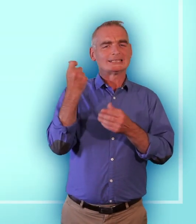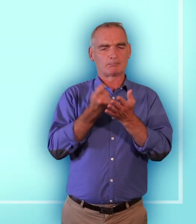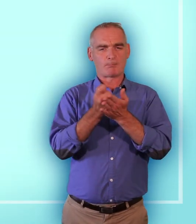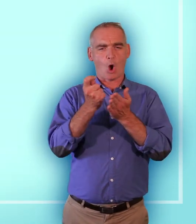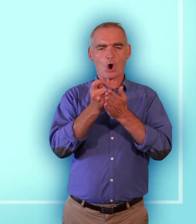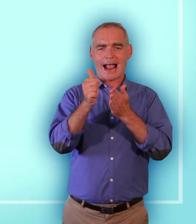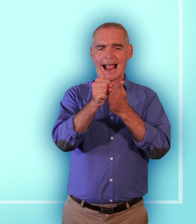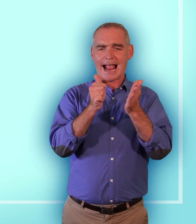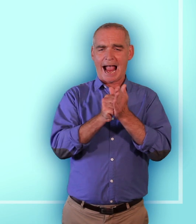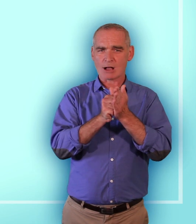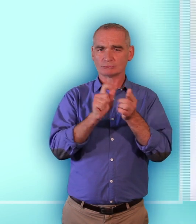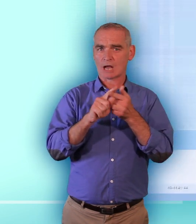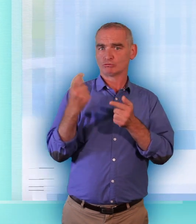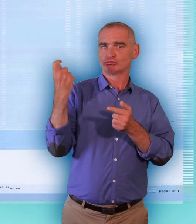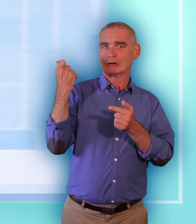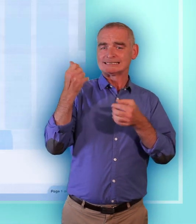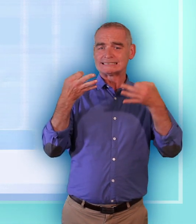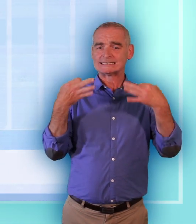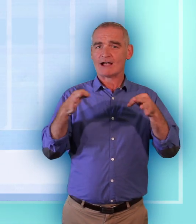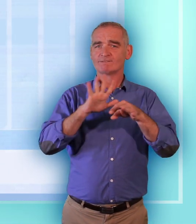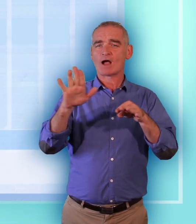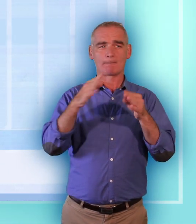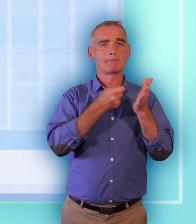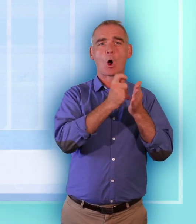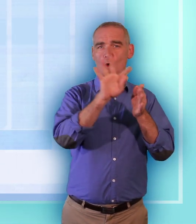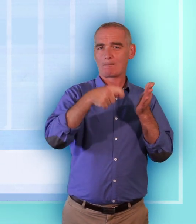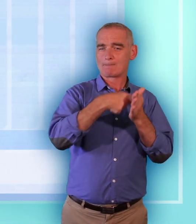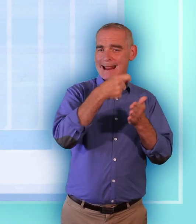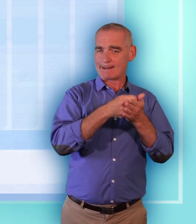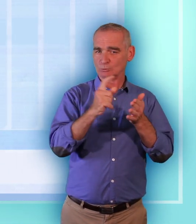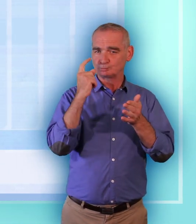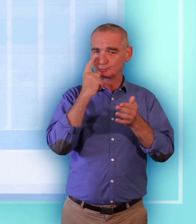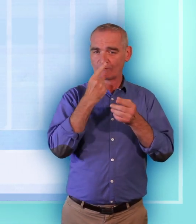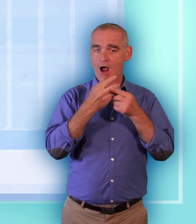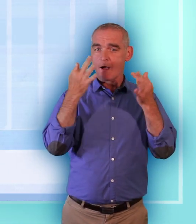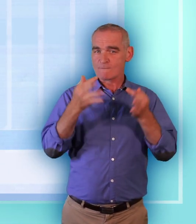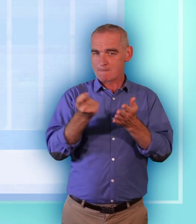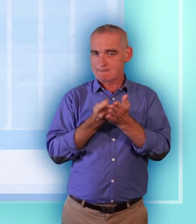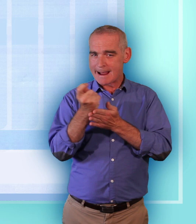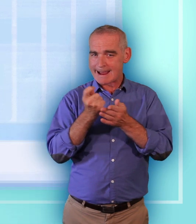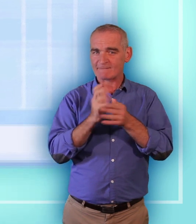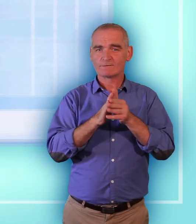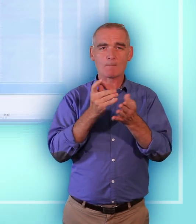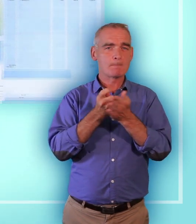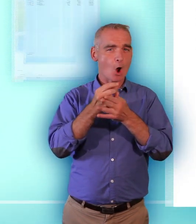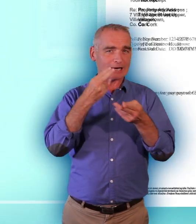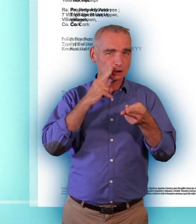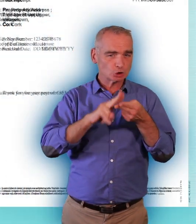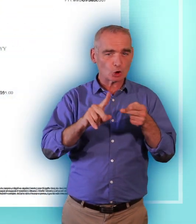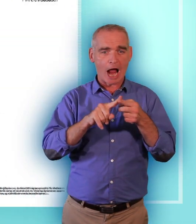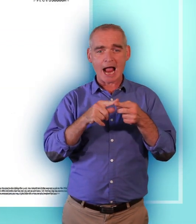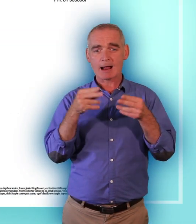We need a recent mortgage account statement and recent certification from the provider confirming payment of mortgage protection